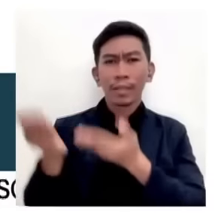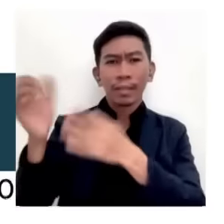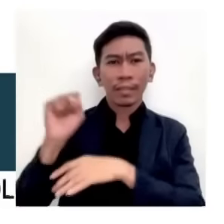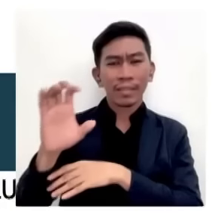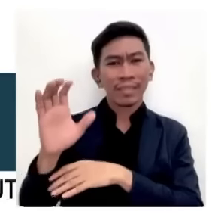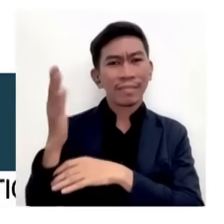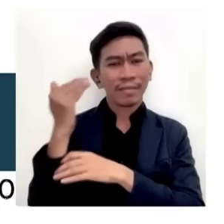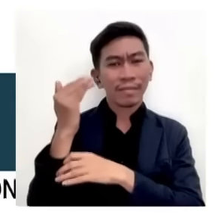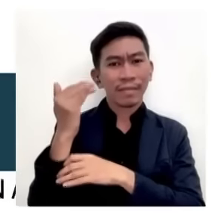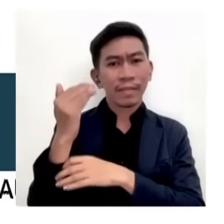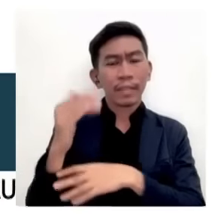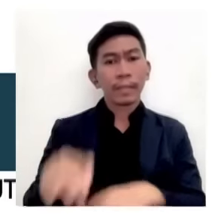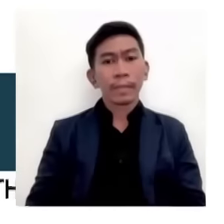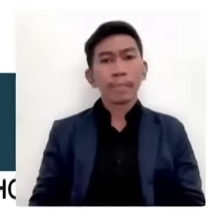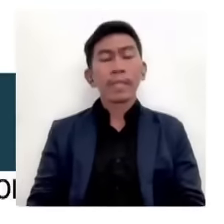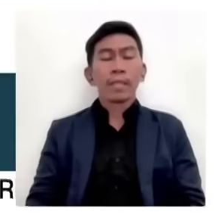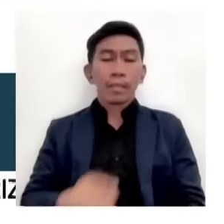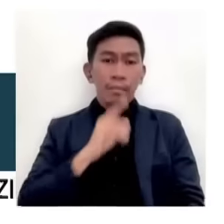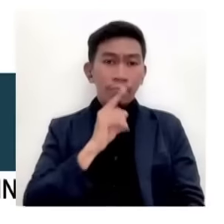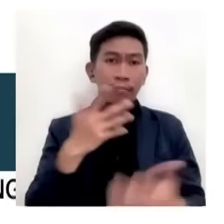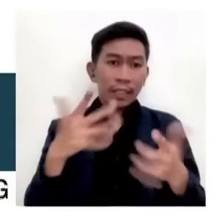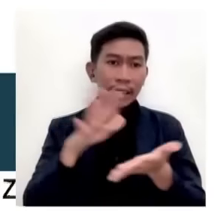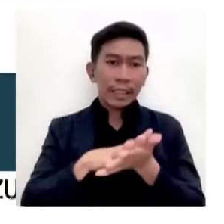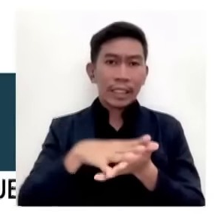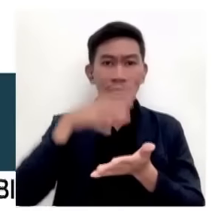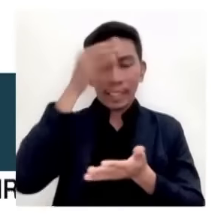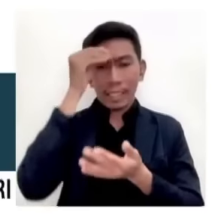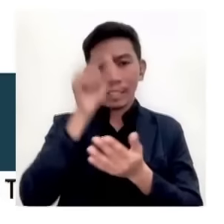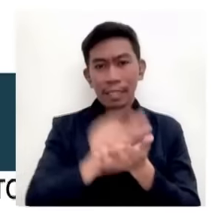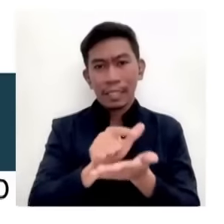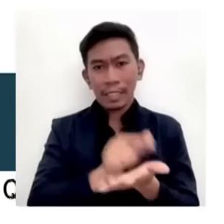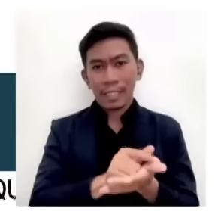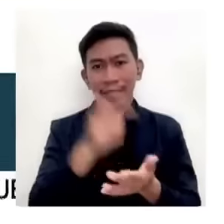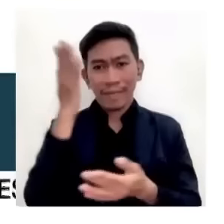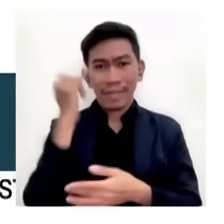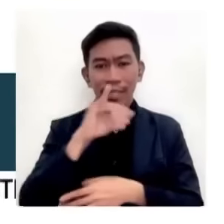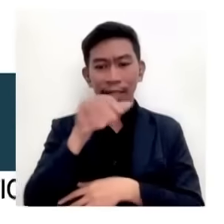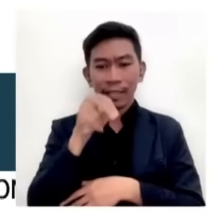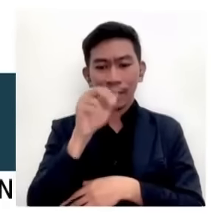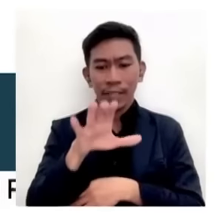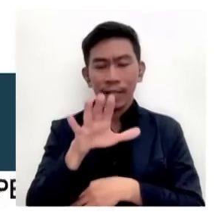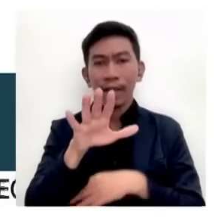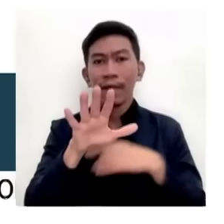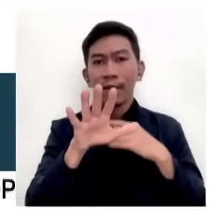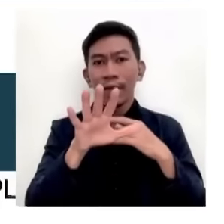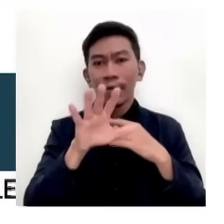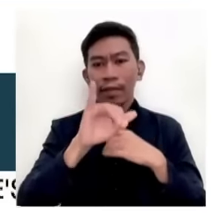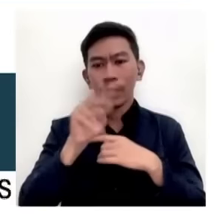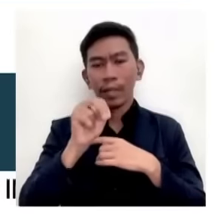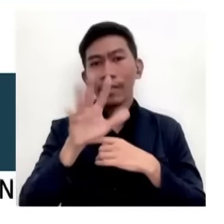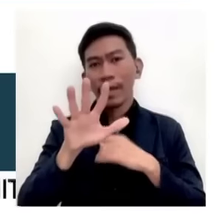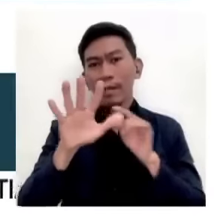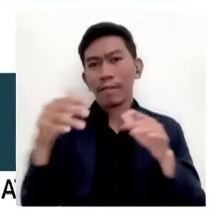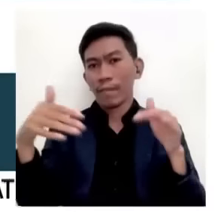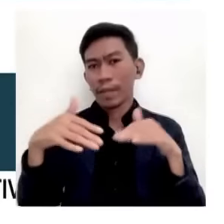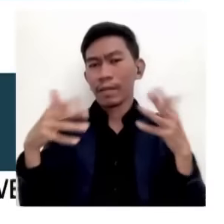have learned our lesson, no? Because after the January 5 meeting, we relaxed already,